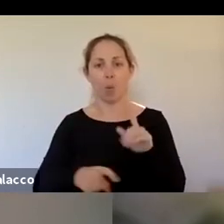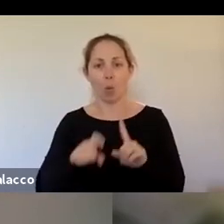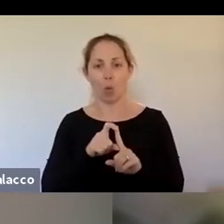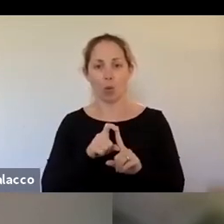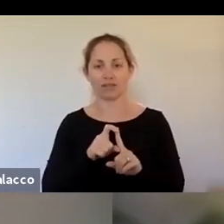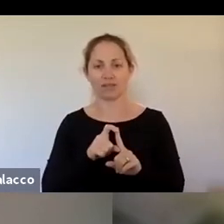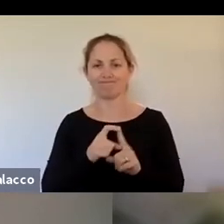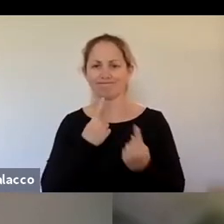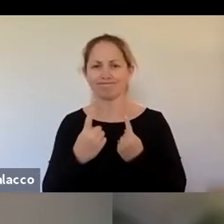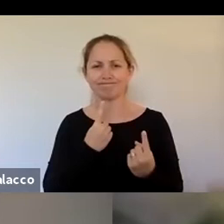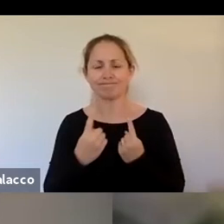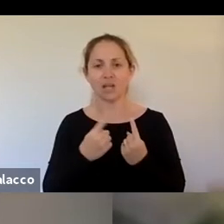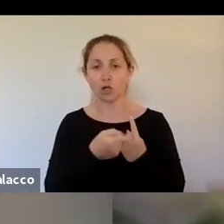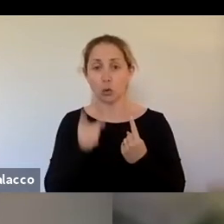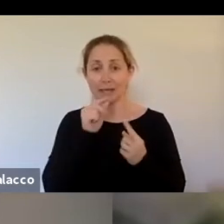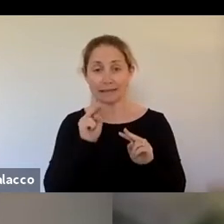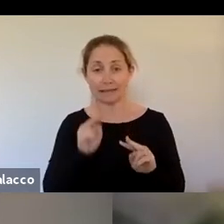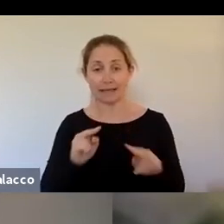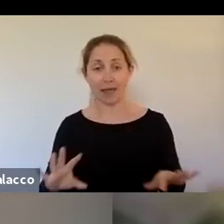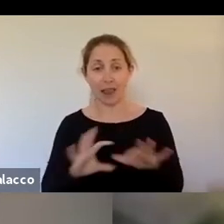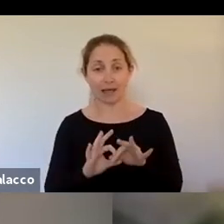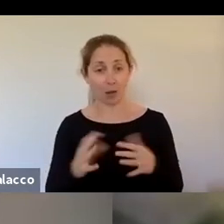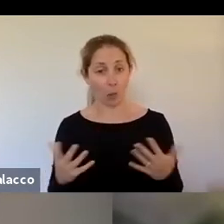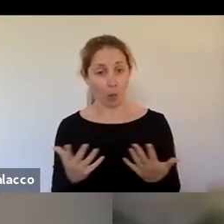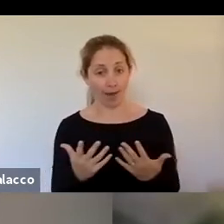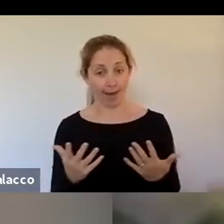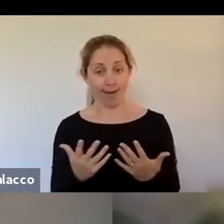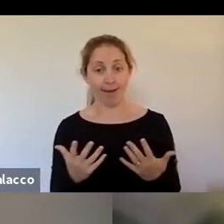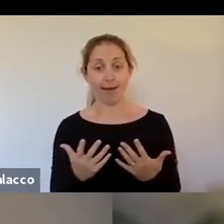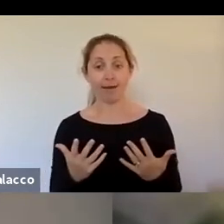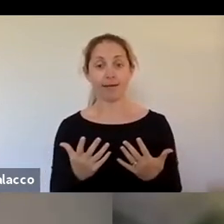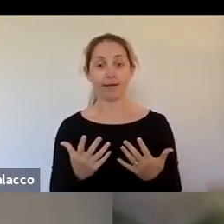it. And Bianca can pop a link to that